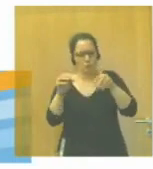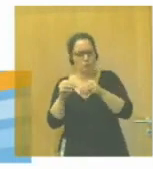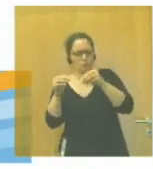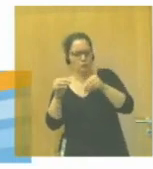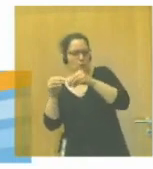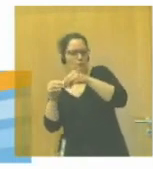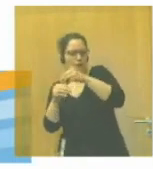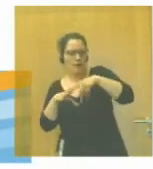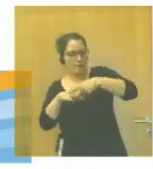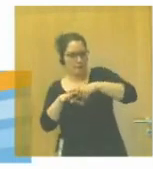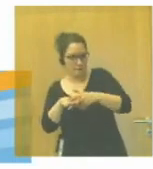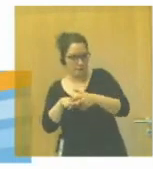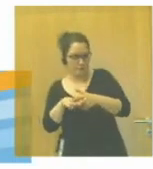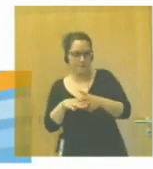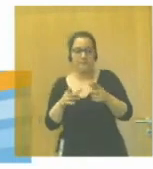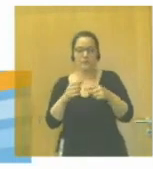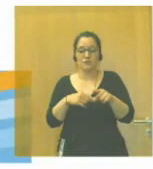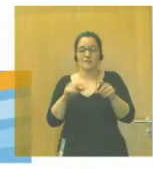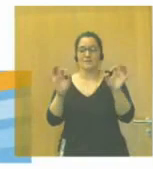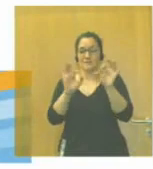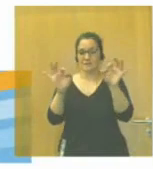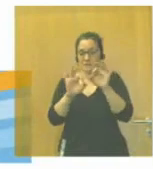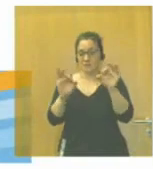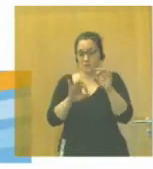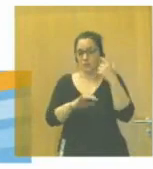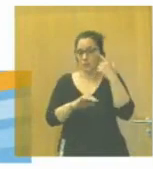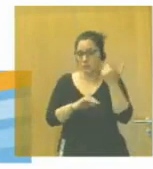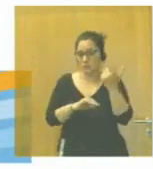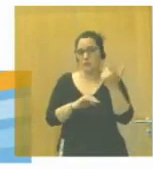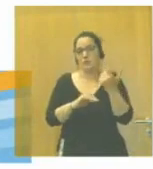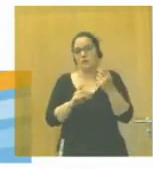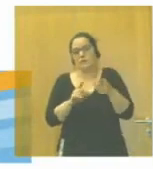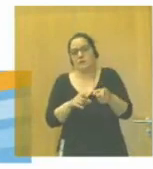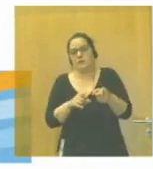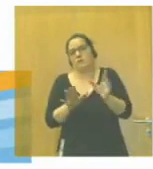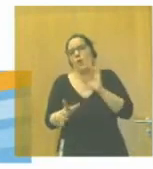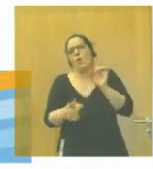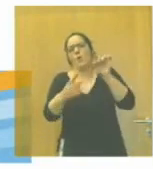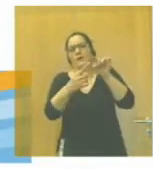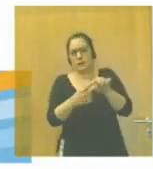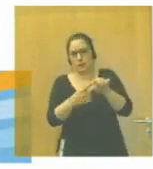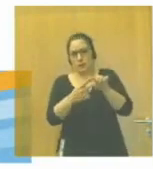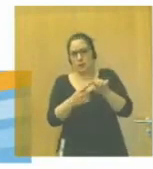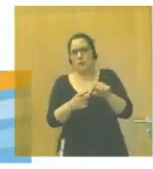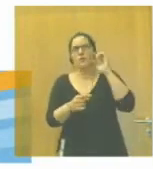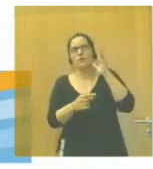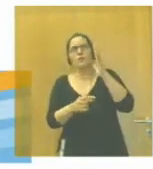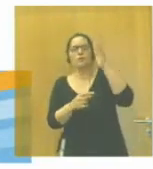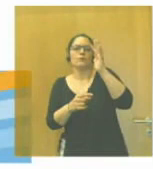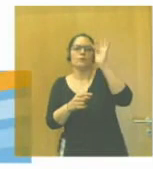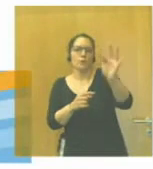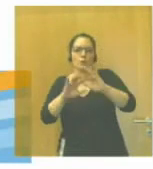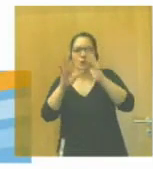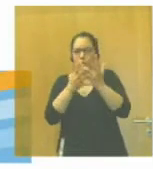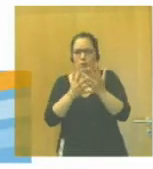So zero suicide is both an aspirational goal and a set of practices, evidence-based practices. It really starts with the core